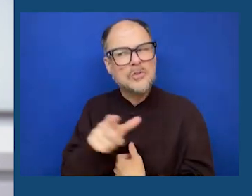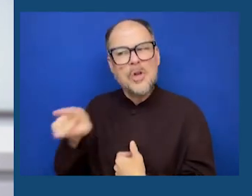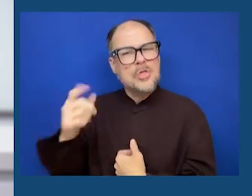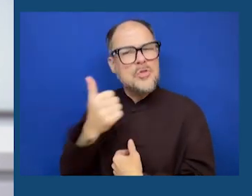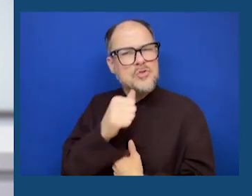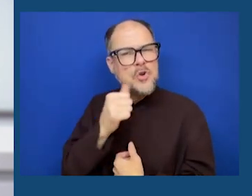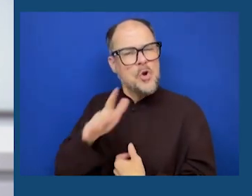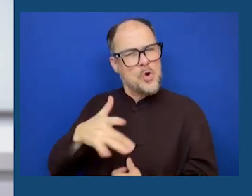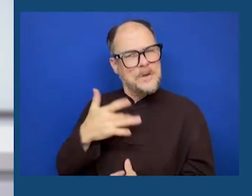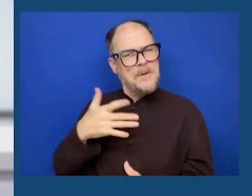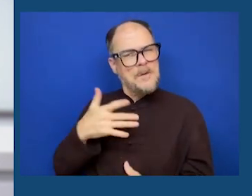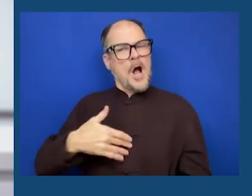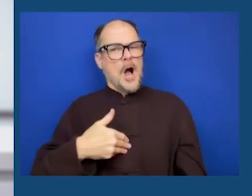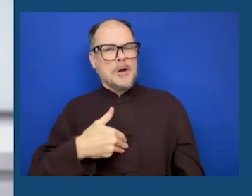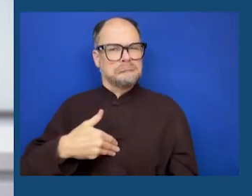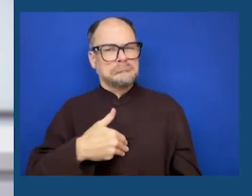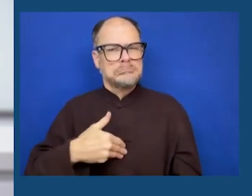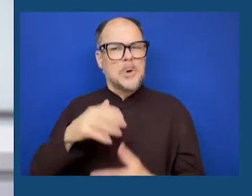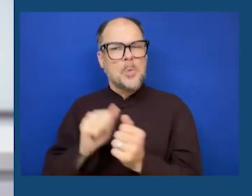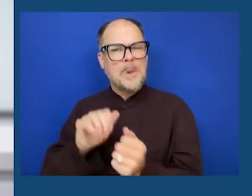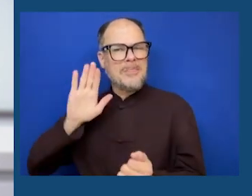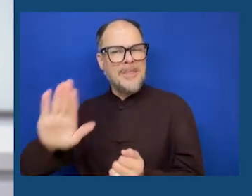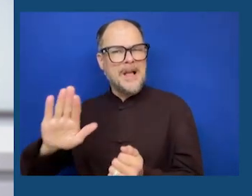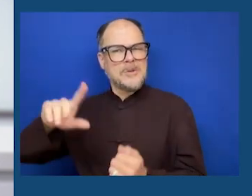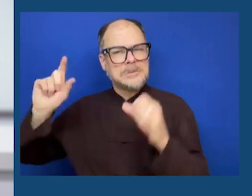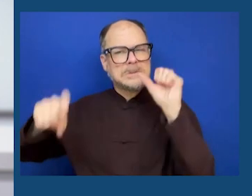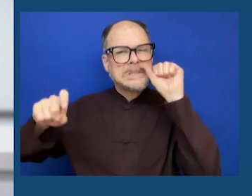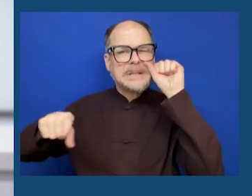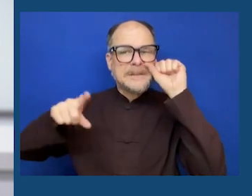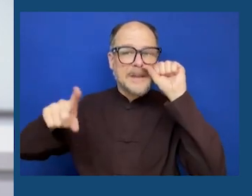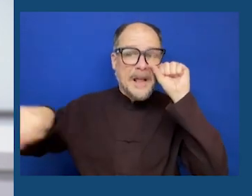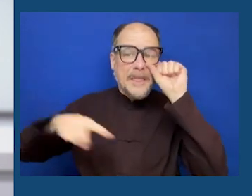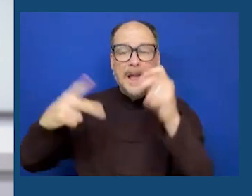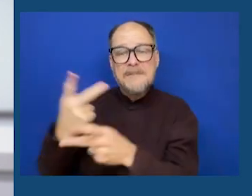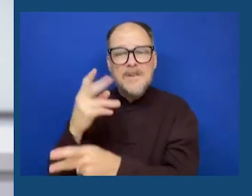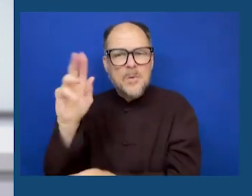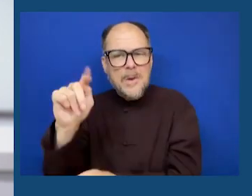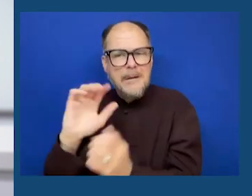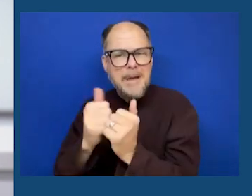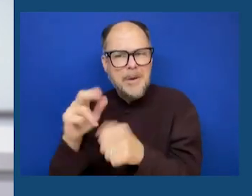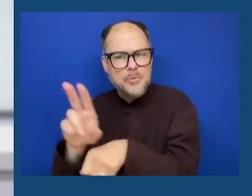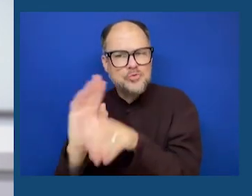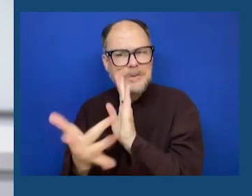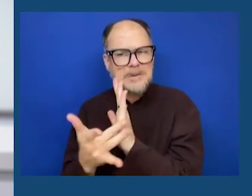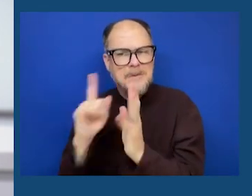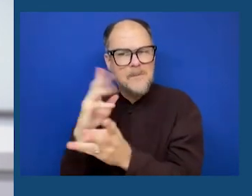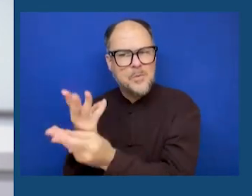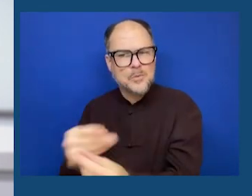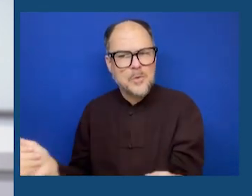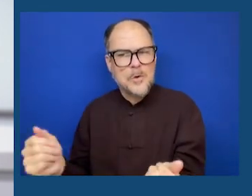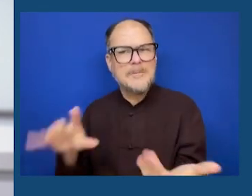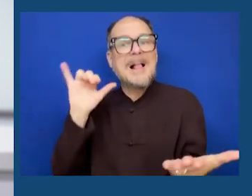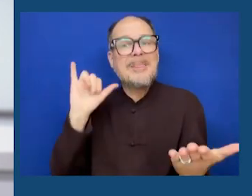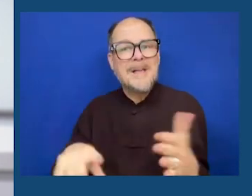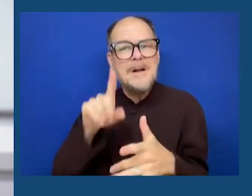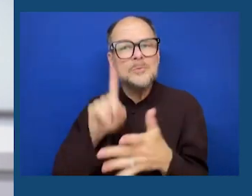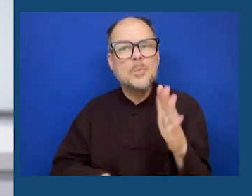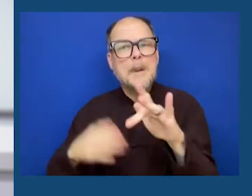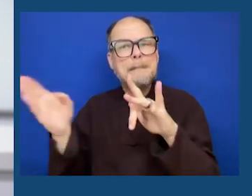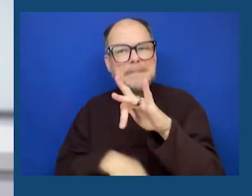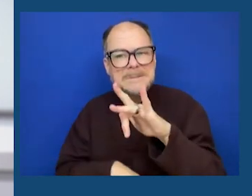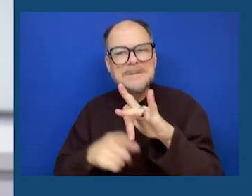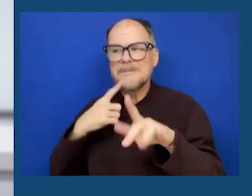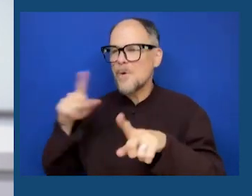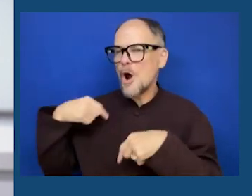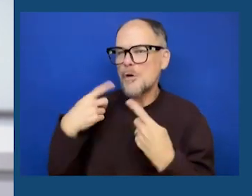of their contemporaries were, they figured out a solution using technology. That's what was missing for a long time in